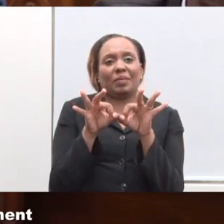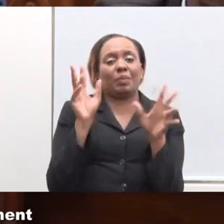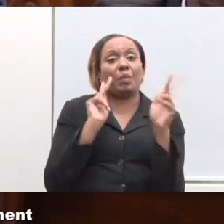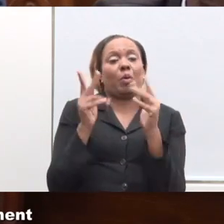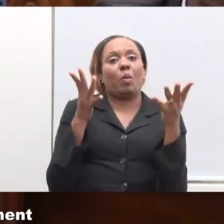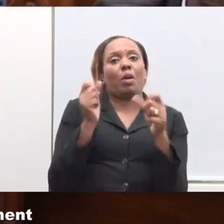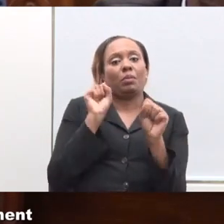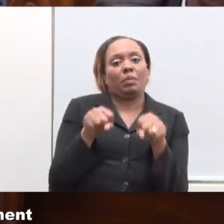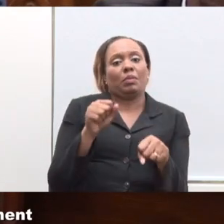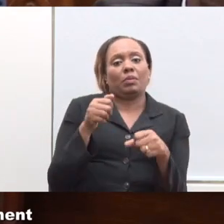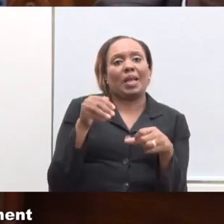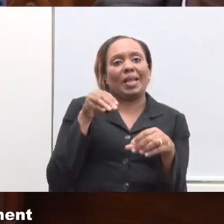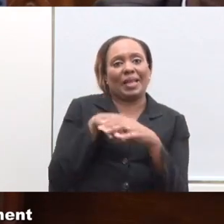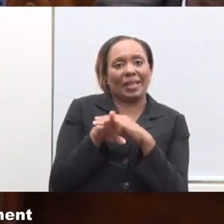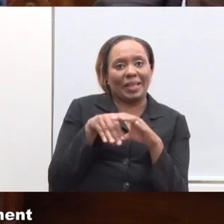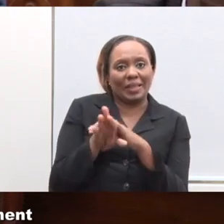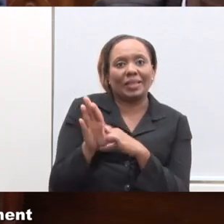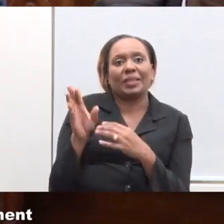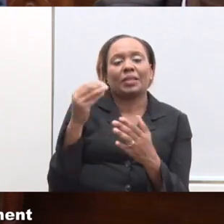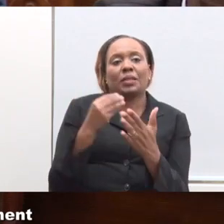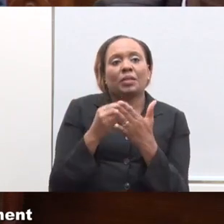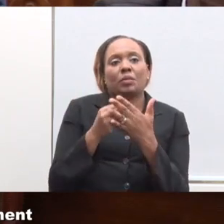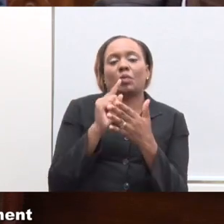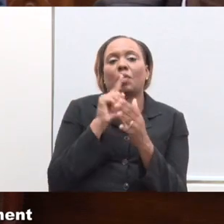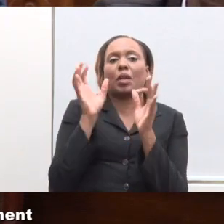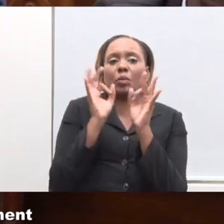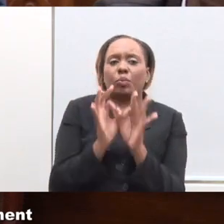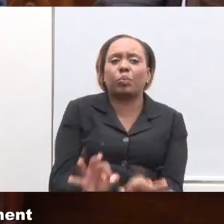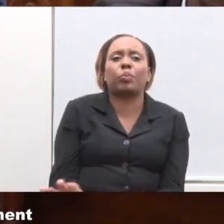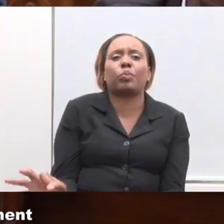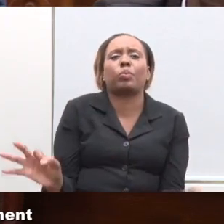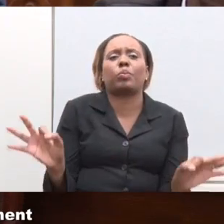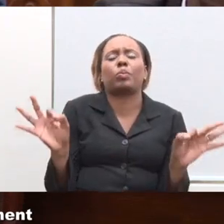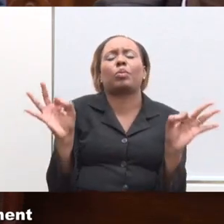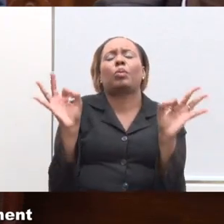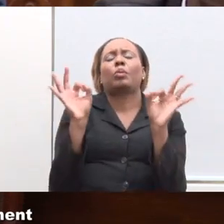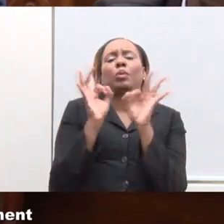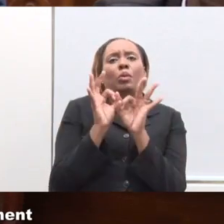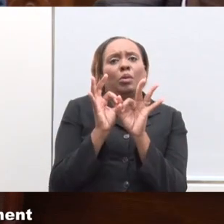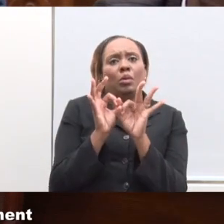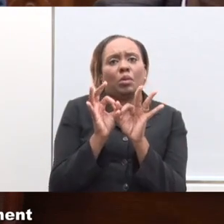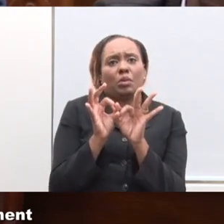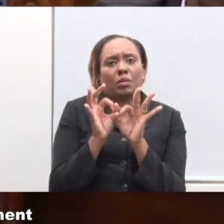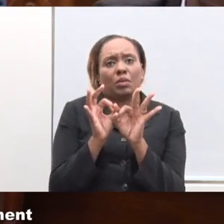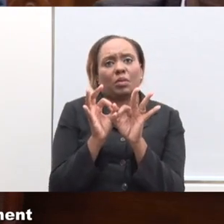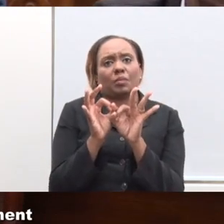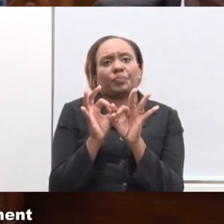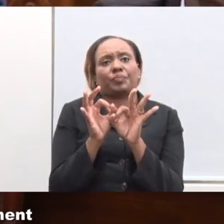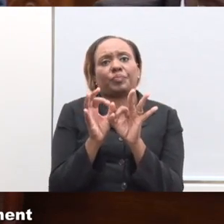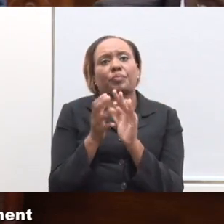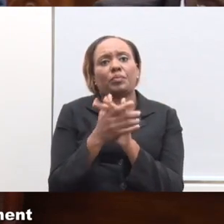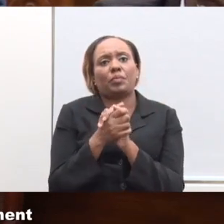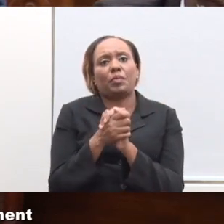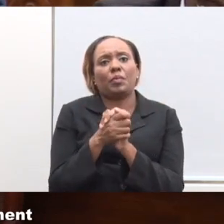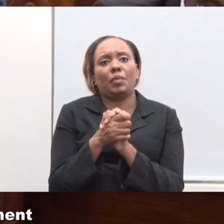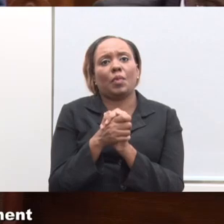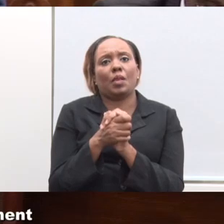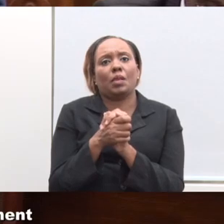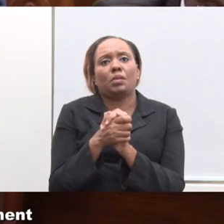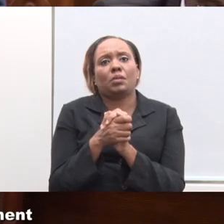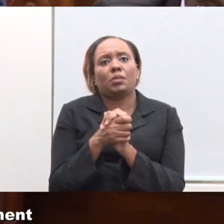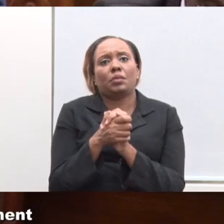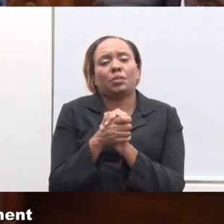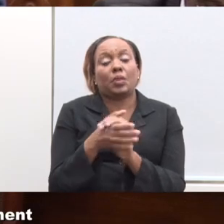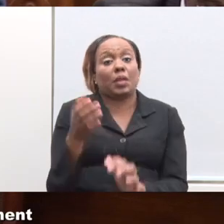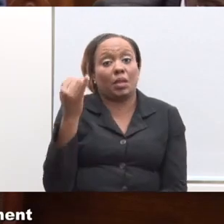working capital is extremely important. If you don't have oxygen in your body when you are trying to